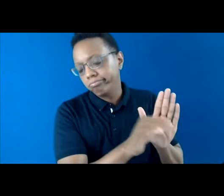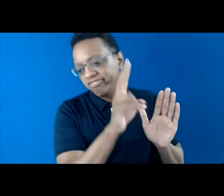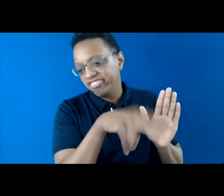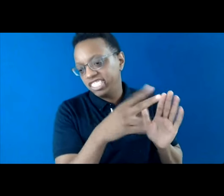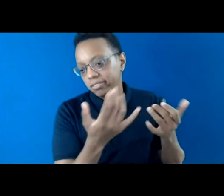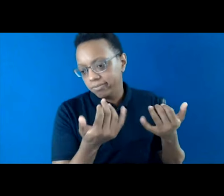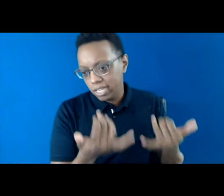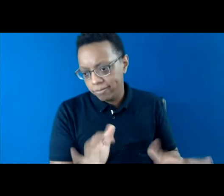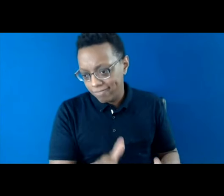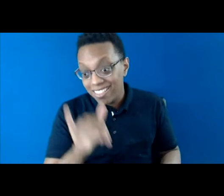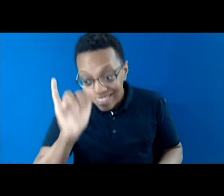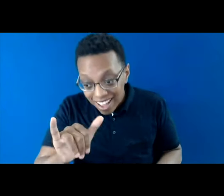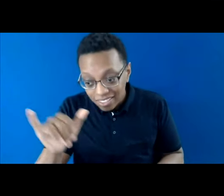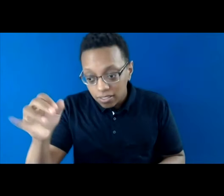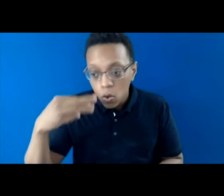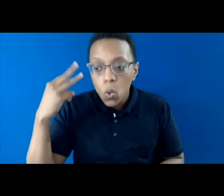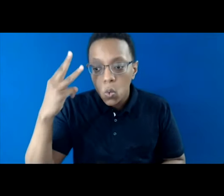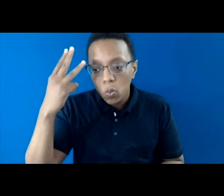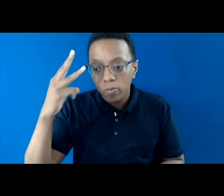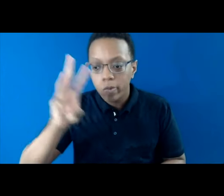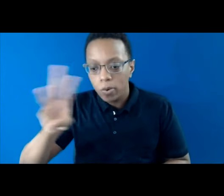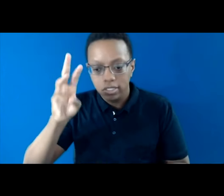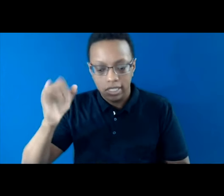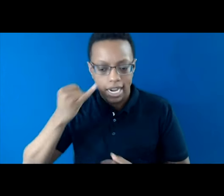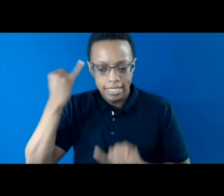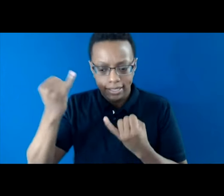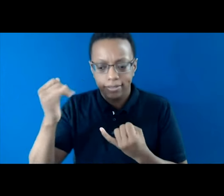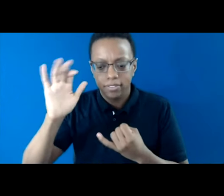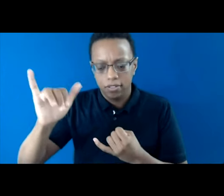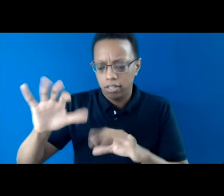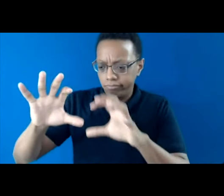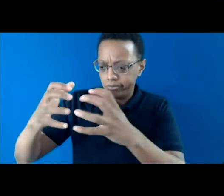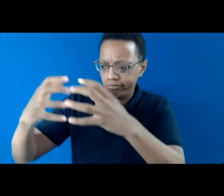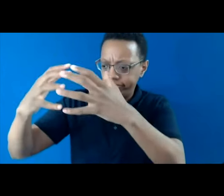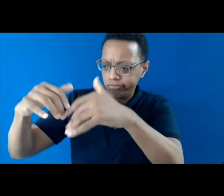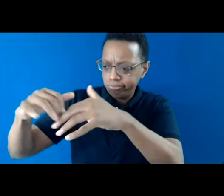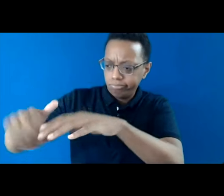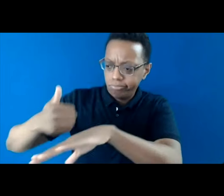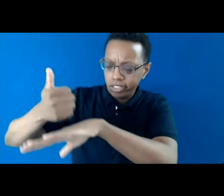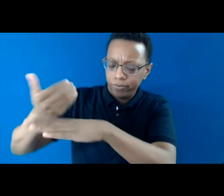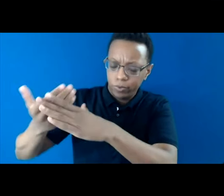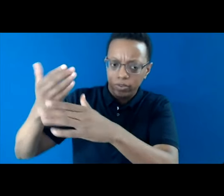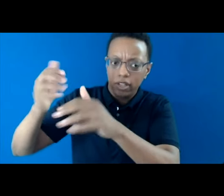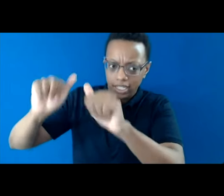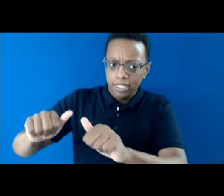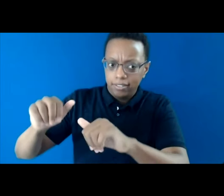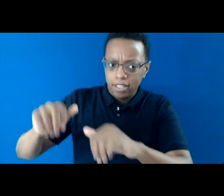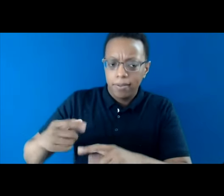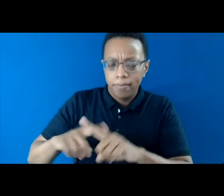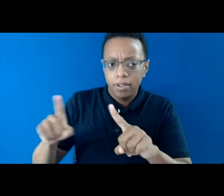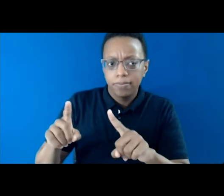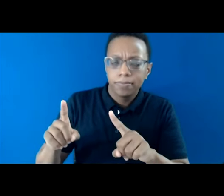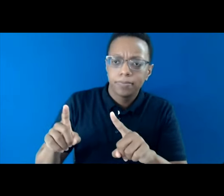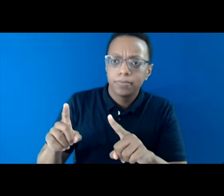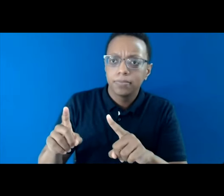And so we could, in fact, deconstruct that category and the relationship between those all together, but I haven't yet found